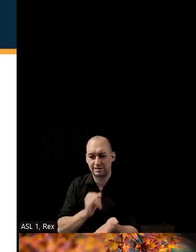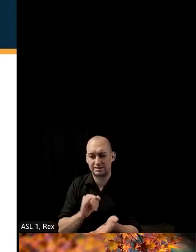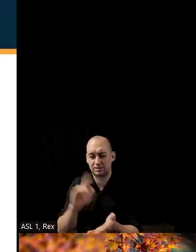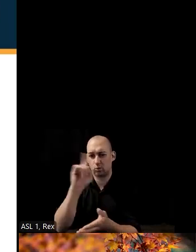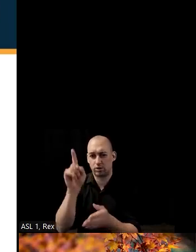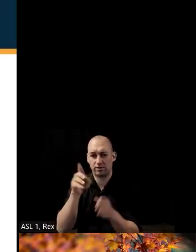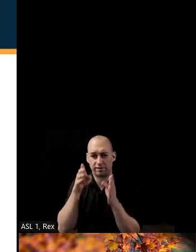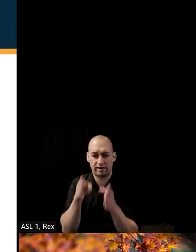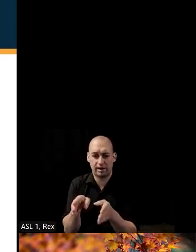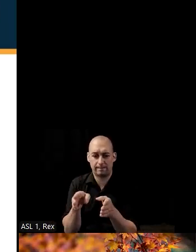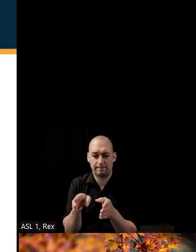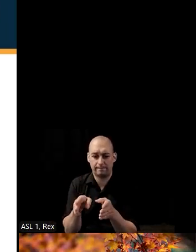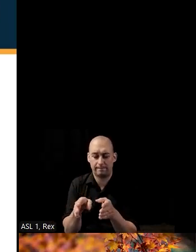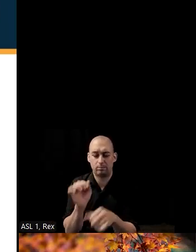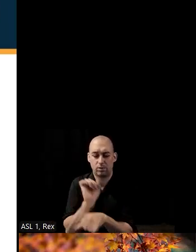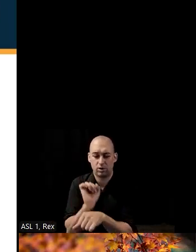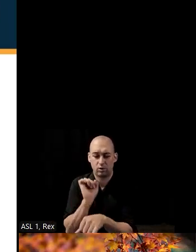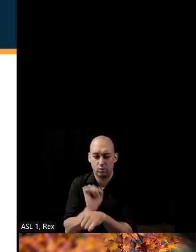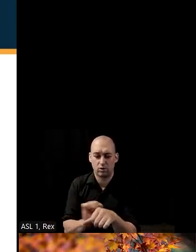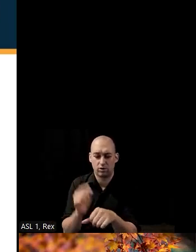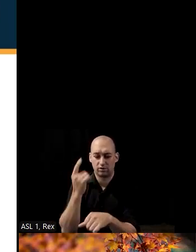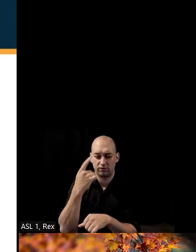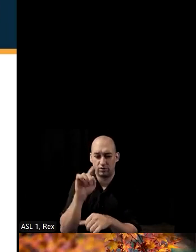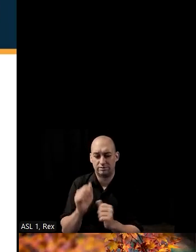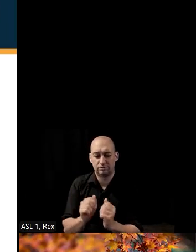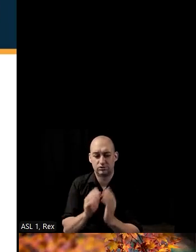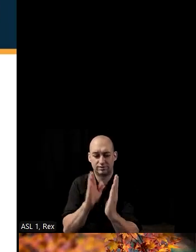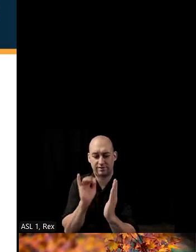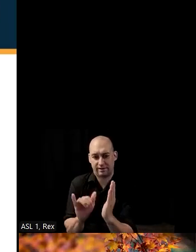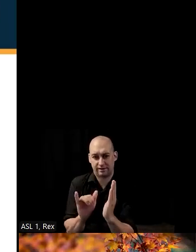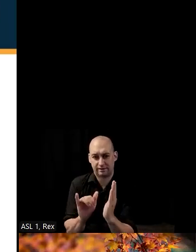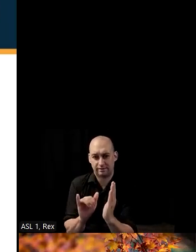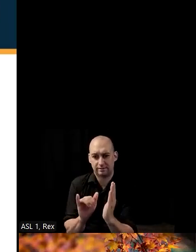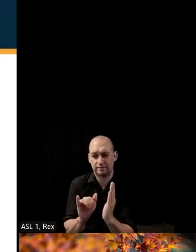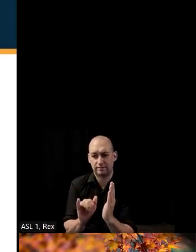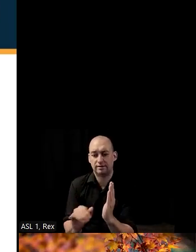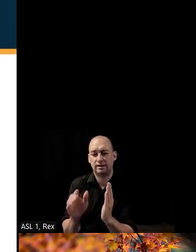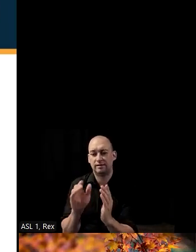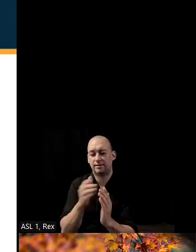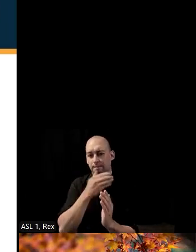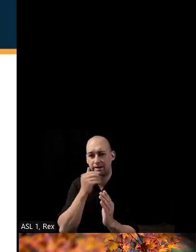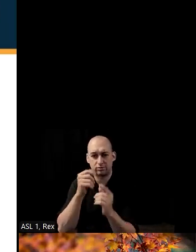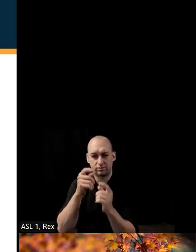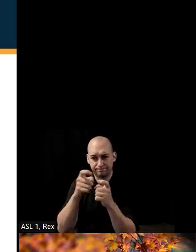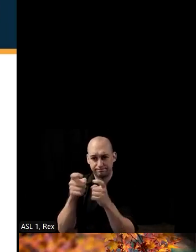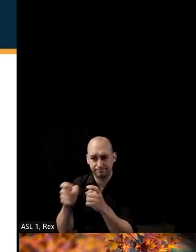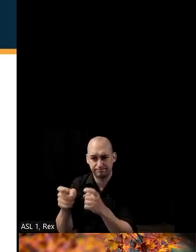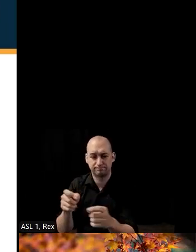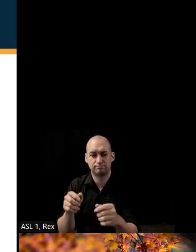are, and then we could work to really help address and fill those gaps. And then, of course, better coordination among the